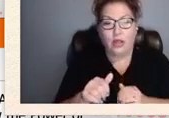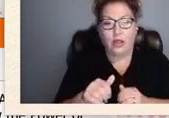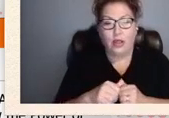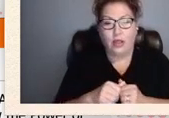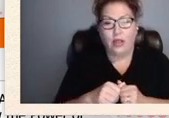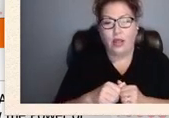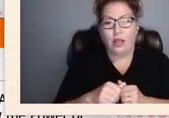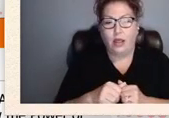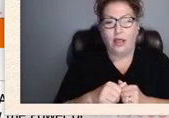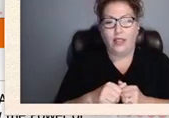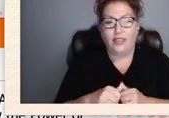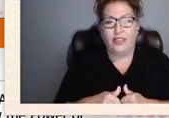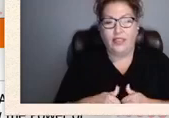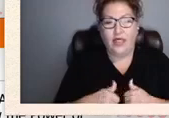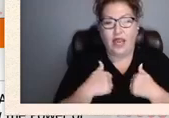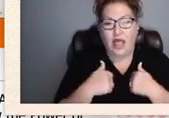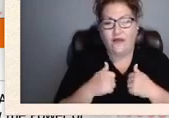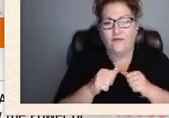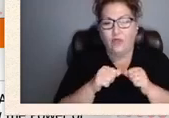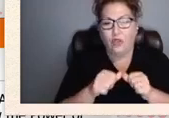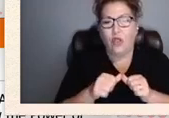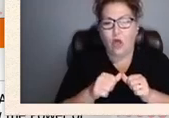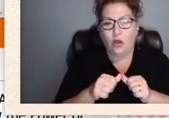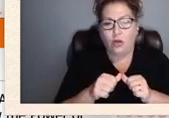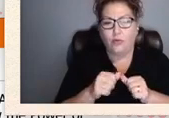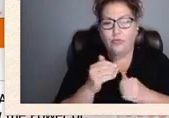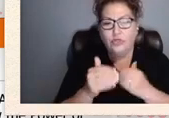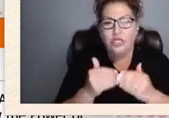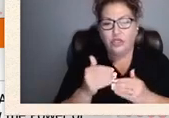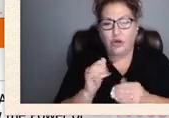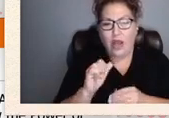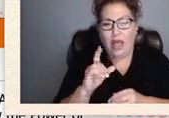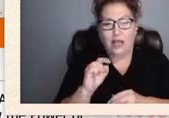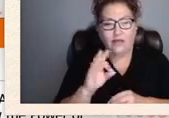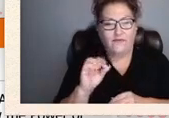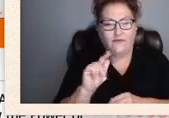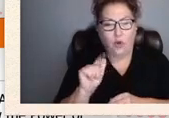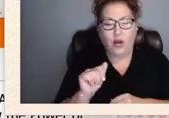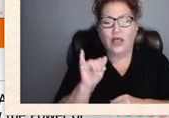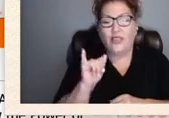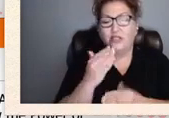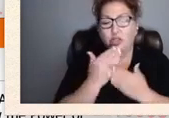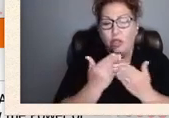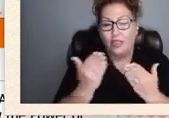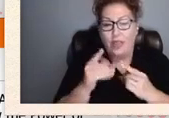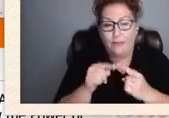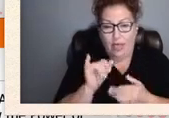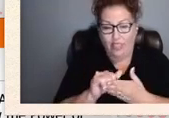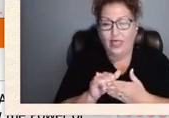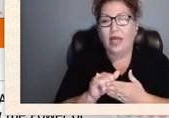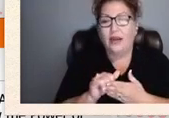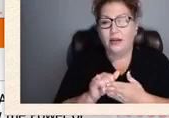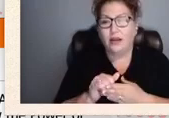Florida. So it also lets some, so that's one of the good things about that. If you want to select somebody in